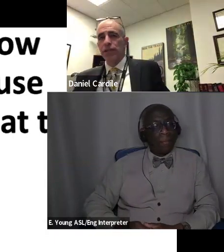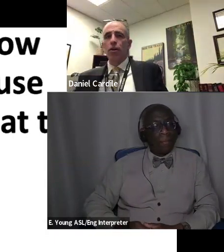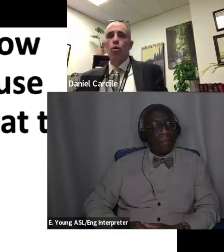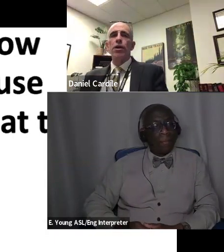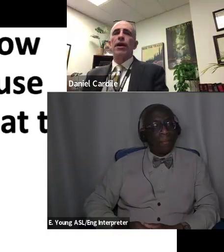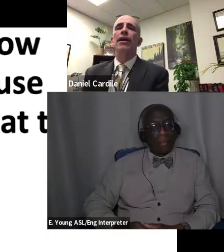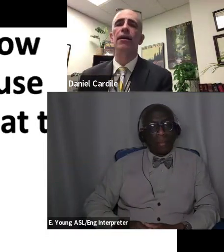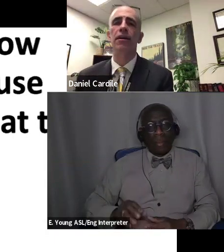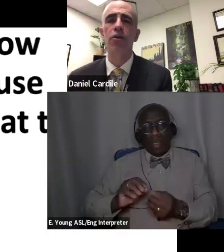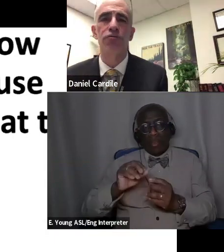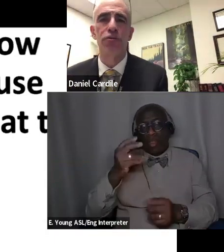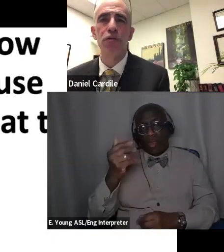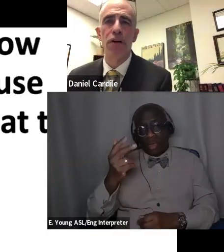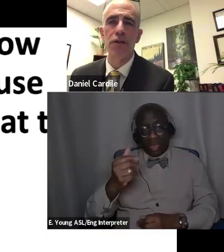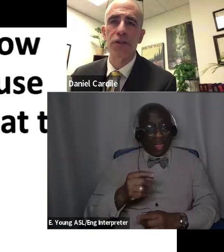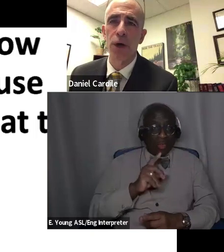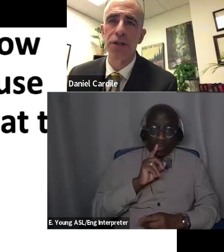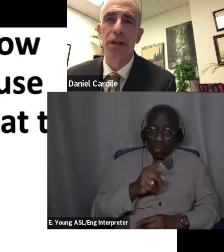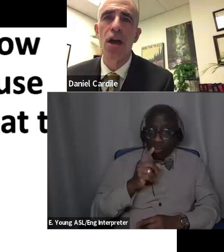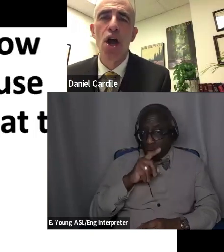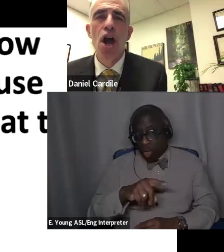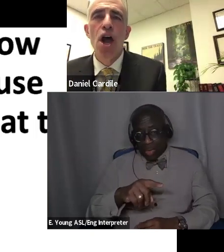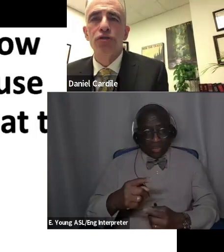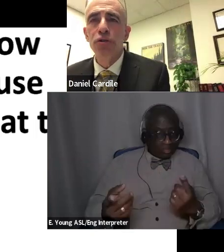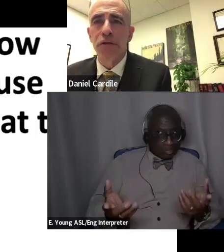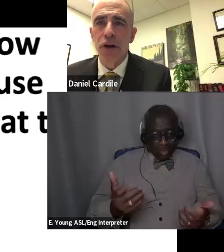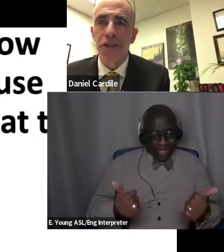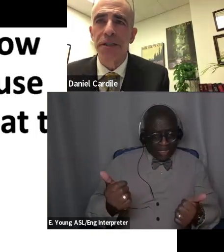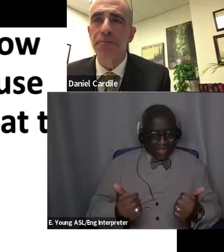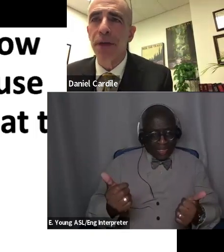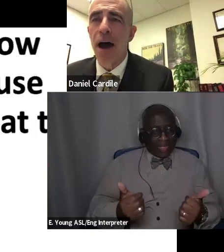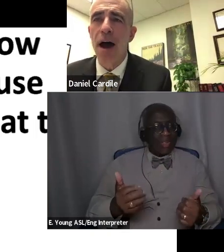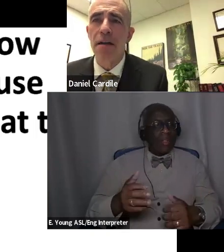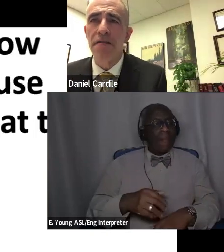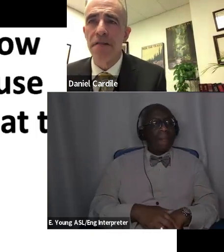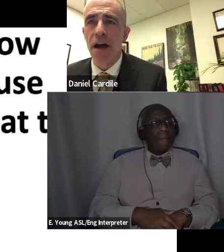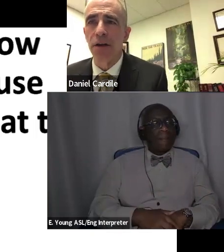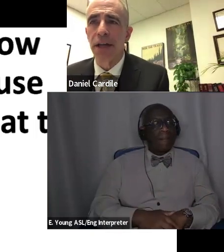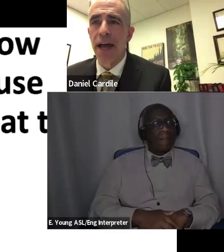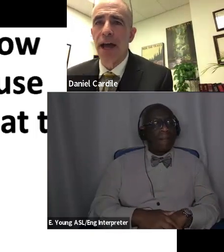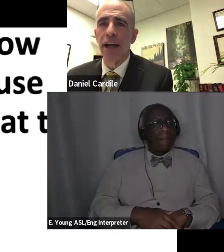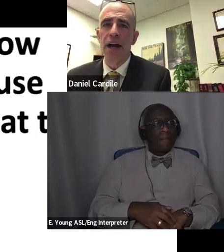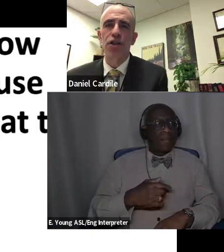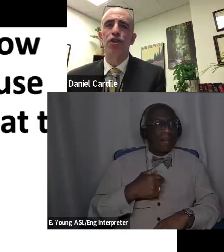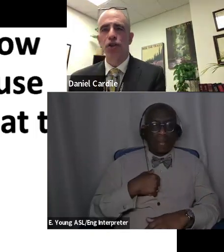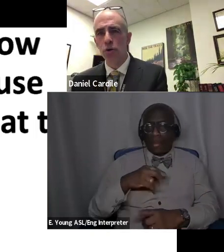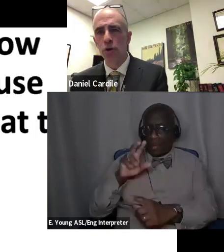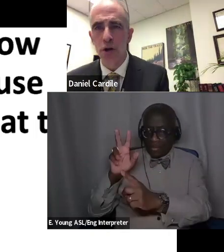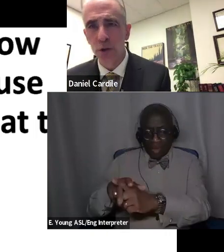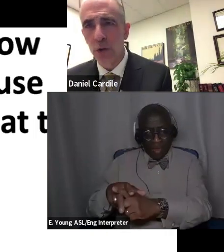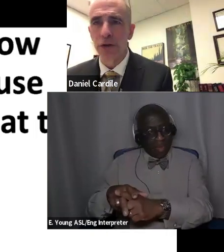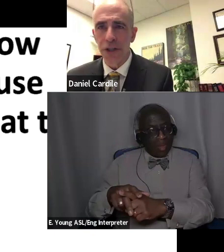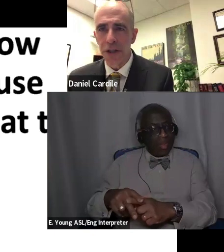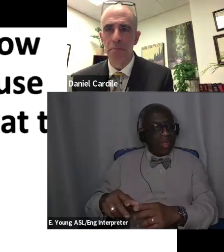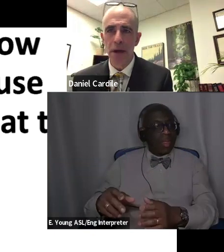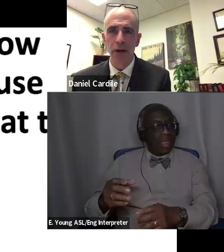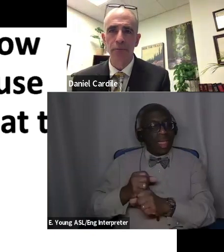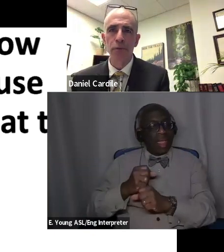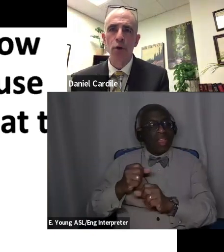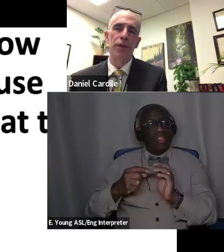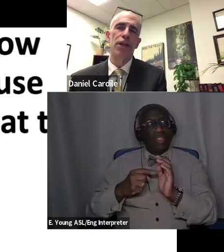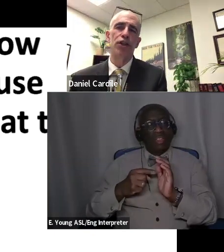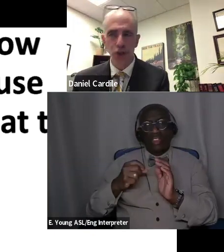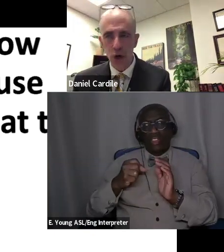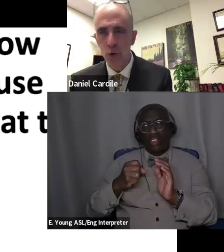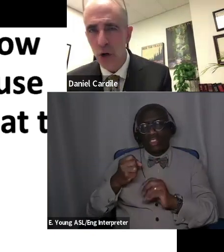Question number 13. Okay, another true-false question. True-false. I filed and I got show cause orders in the